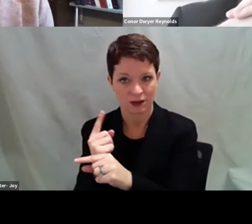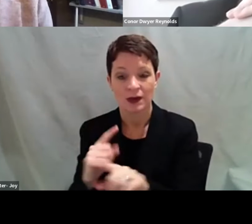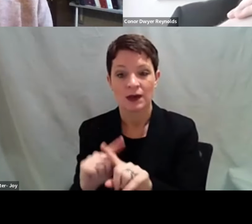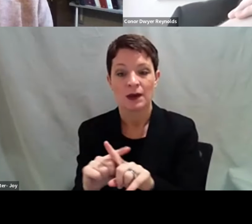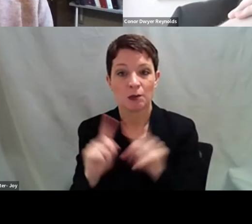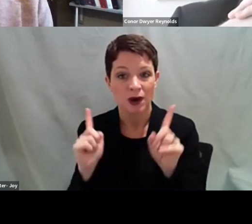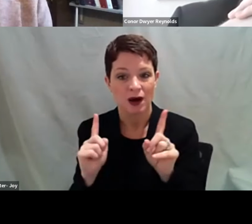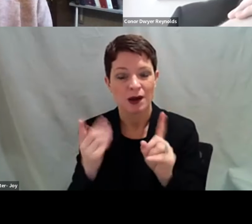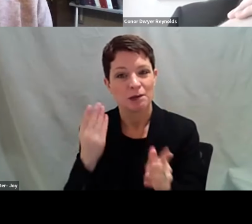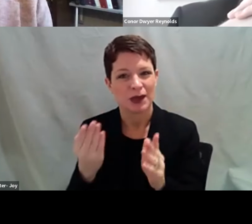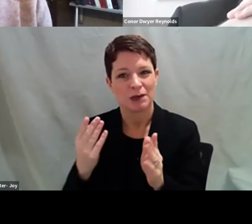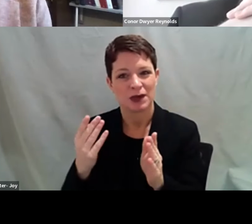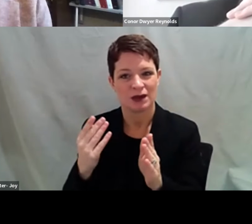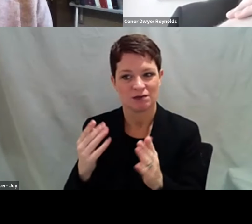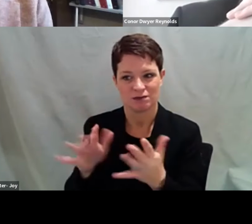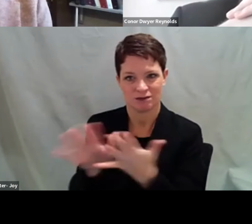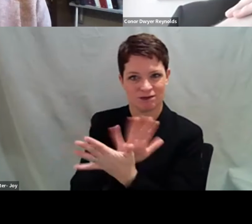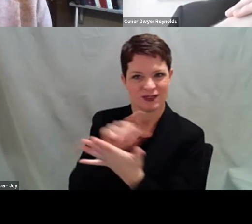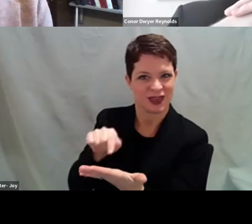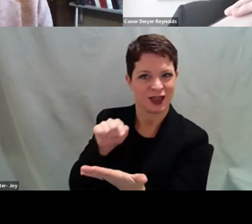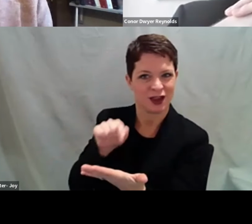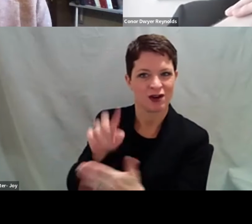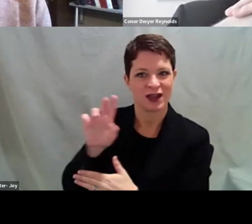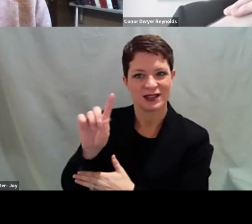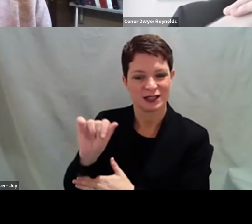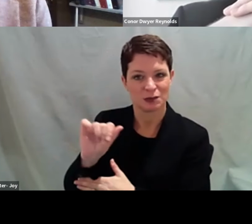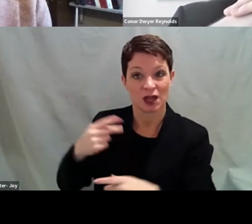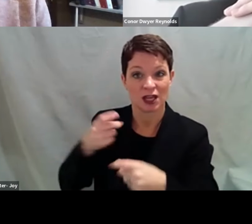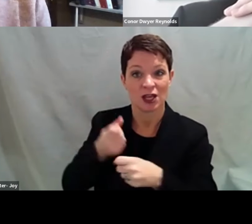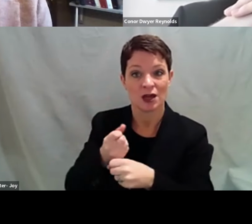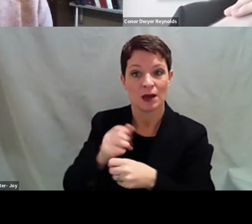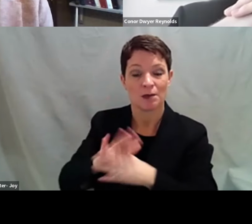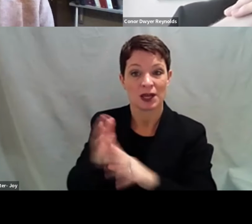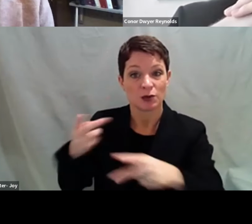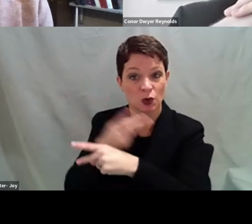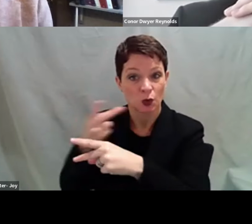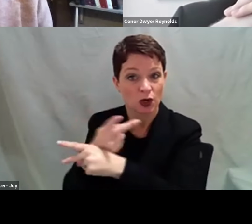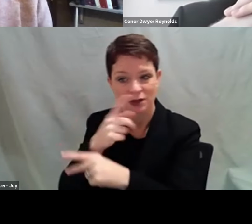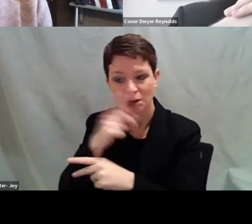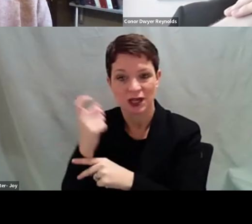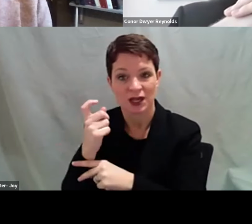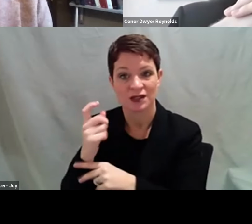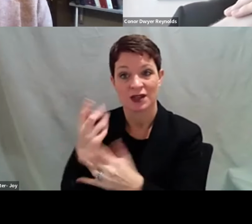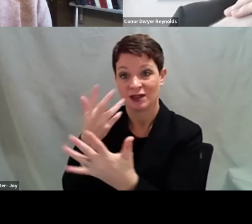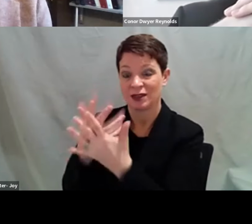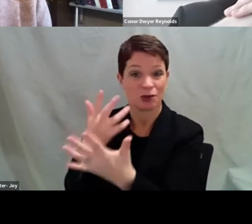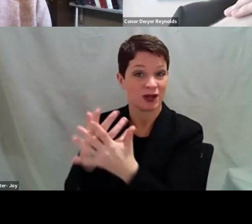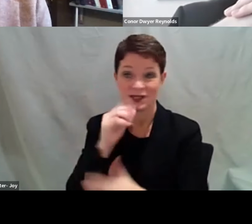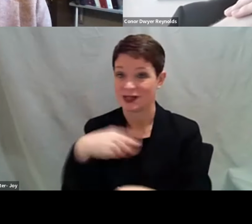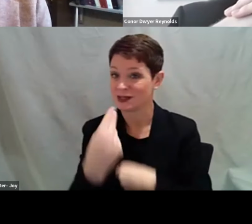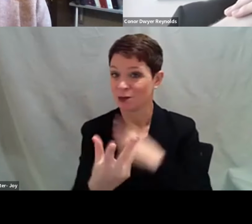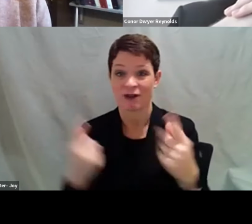be implied is that Jack's disability is exacerbated by the prison's failures to provide him